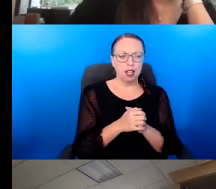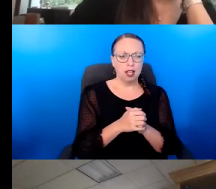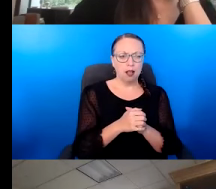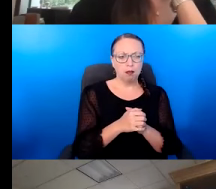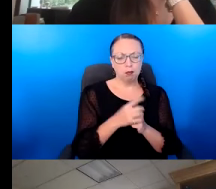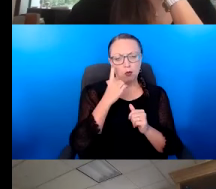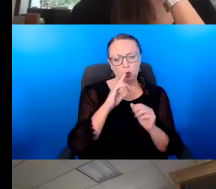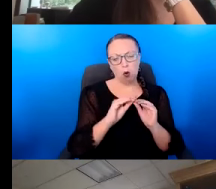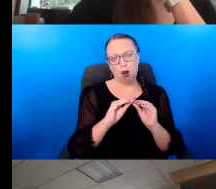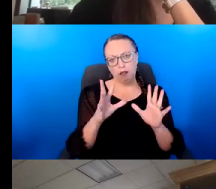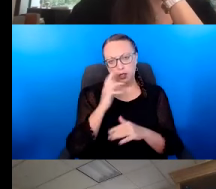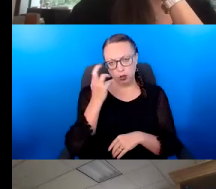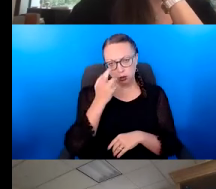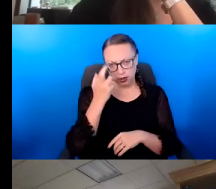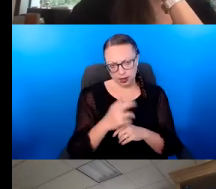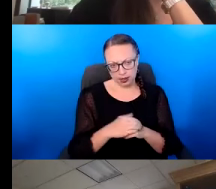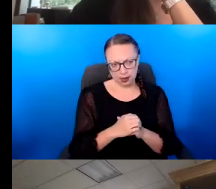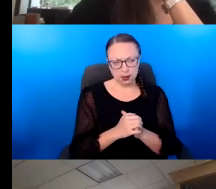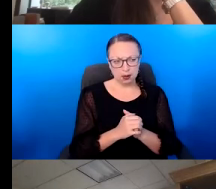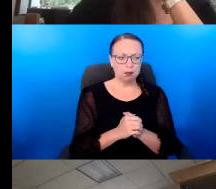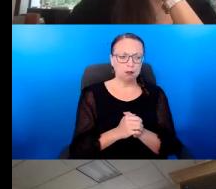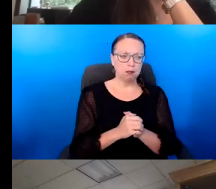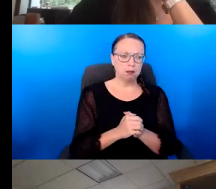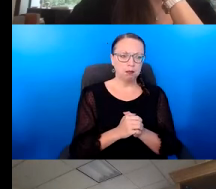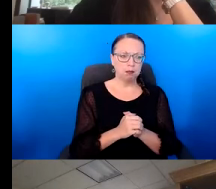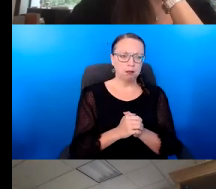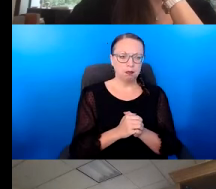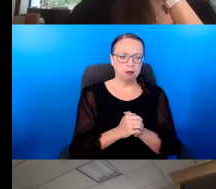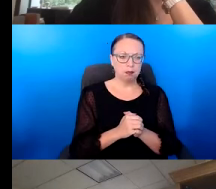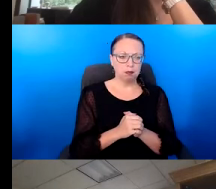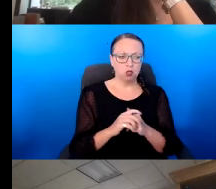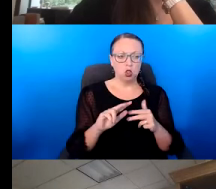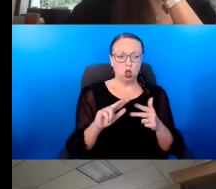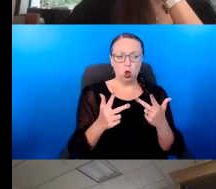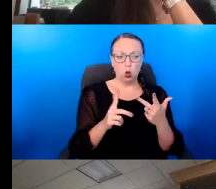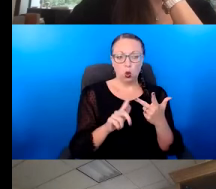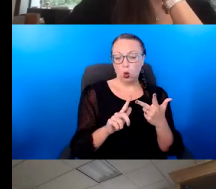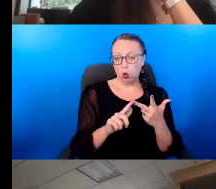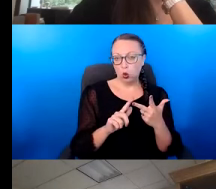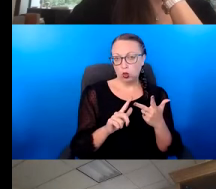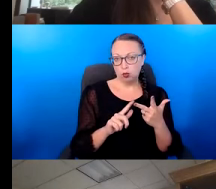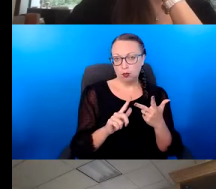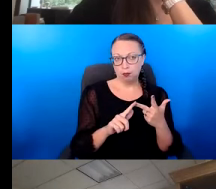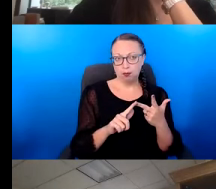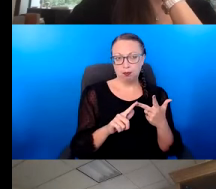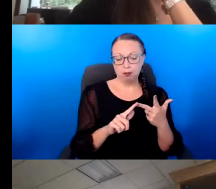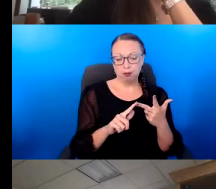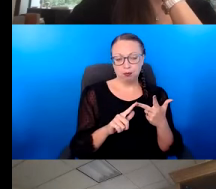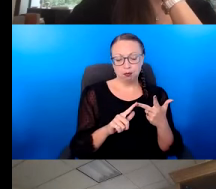obvious reasons. Then I'm going to turn to the third part of this talk, which